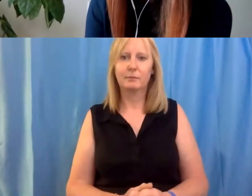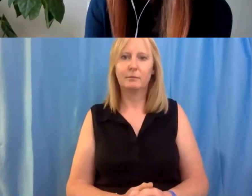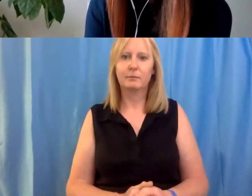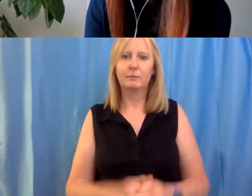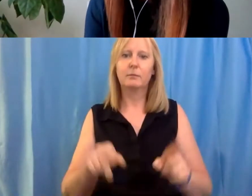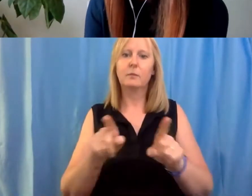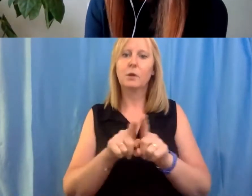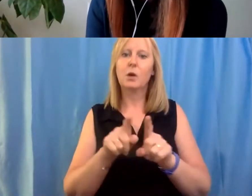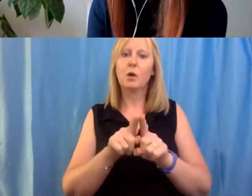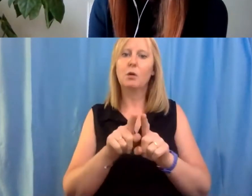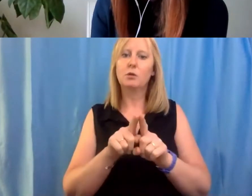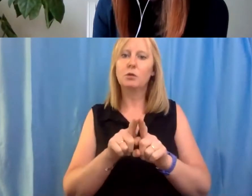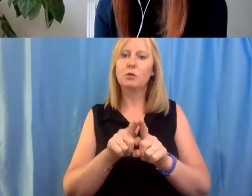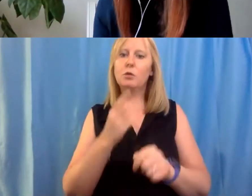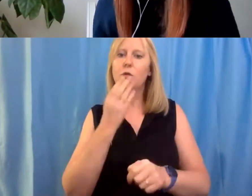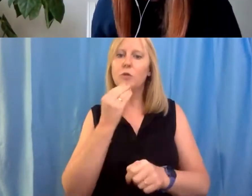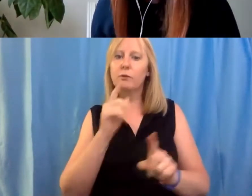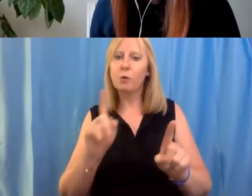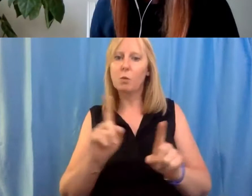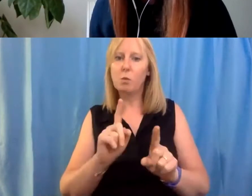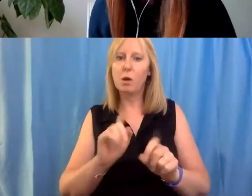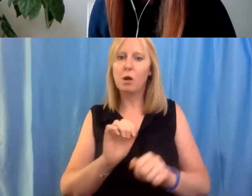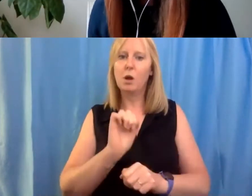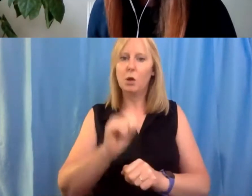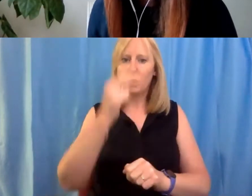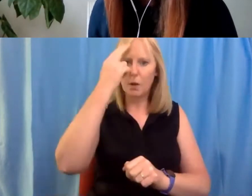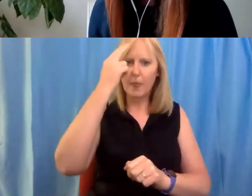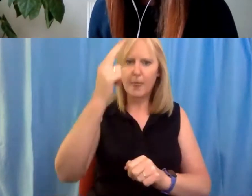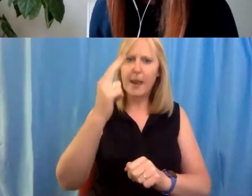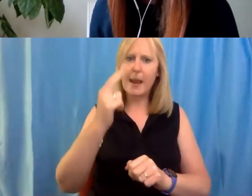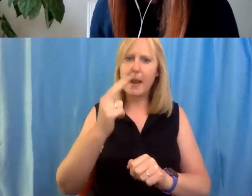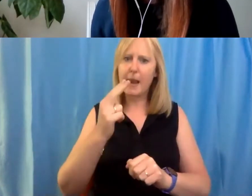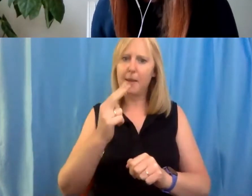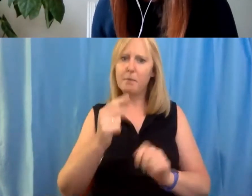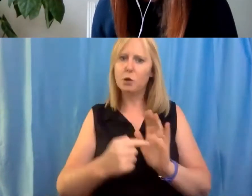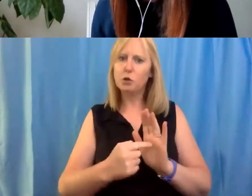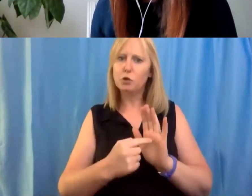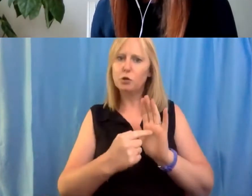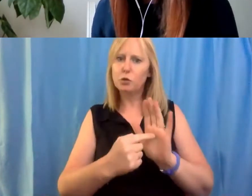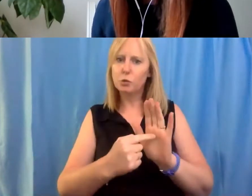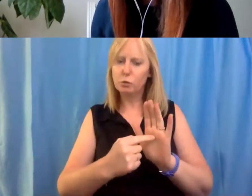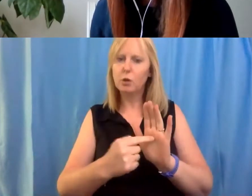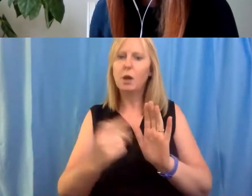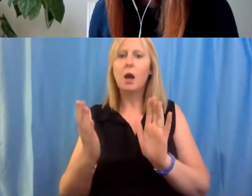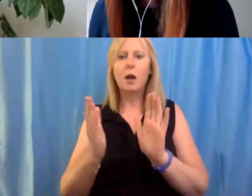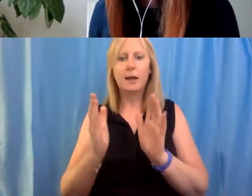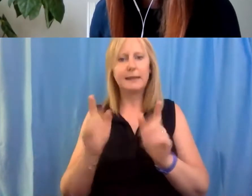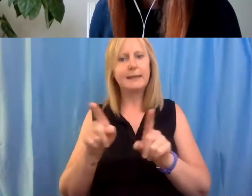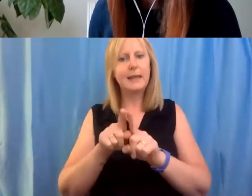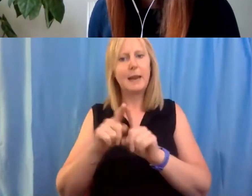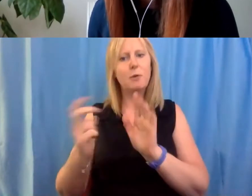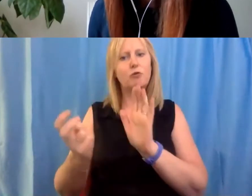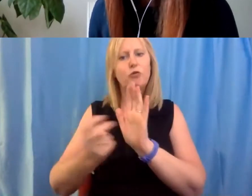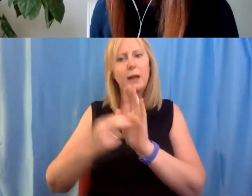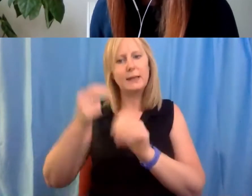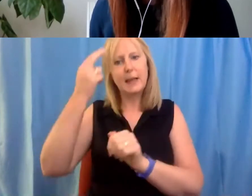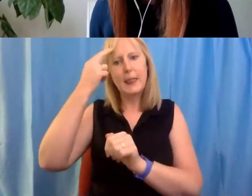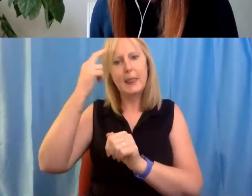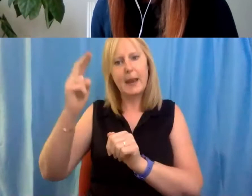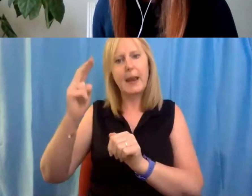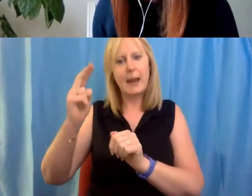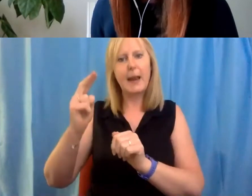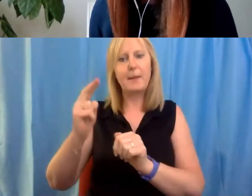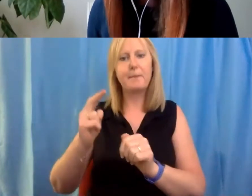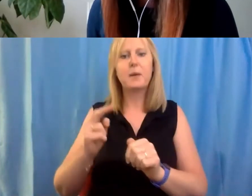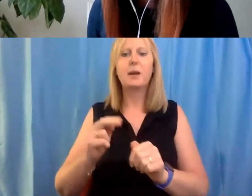also help is that the name on display on your screen is the name that you registered under so that we can identify you, and